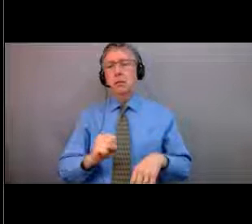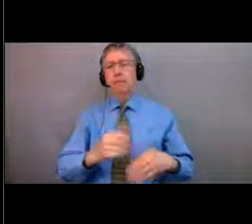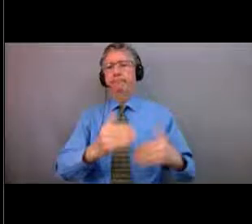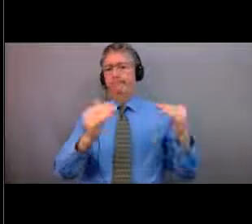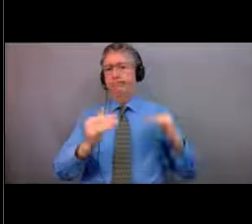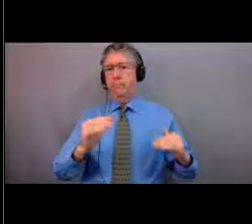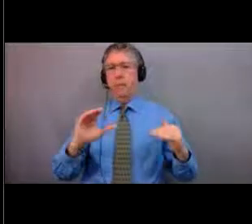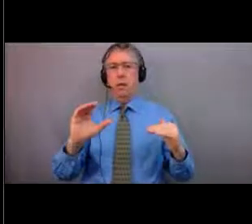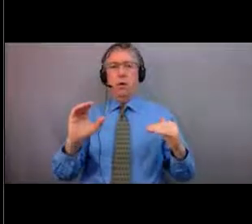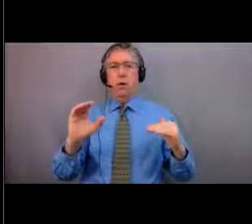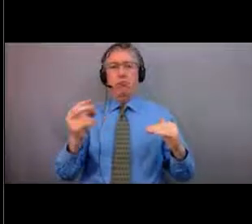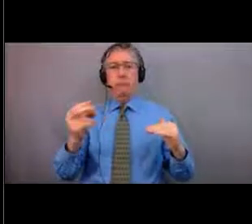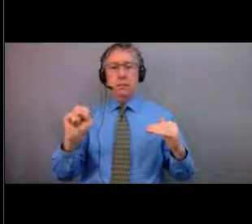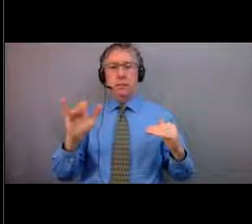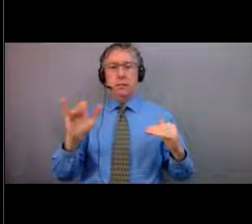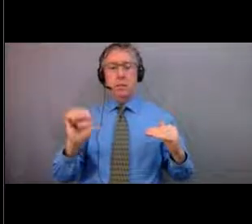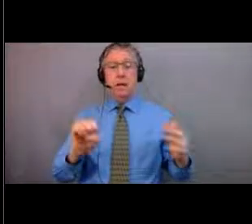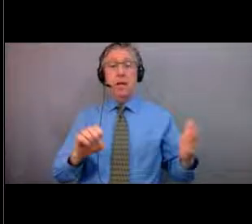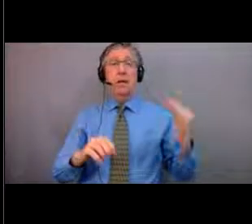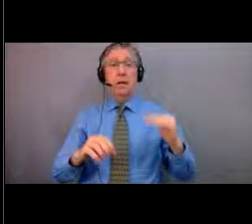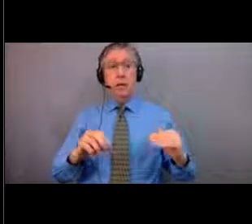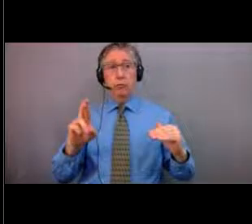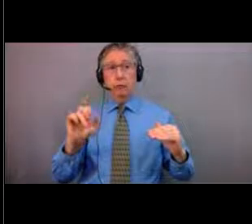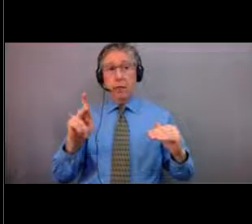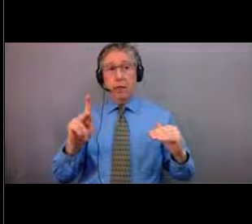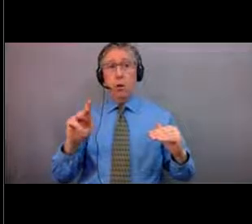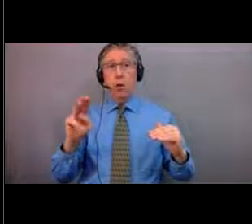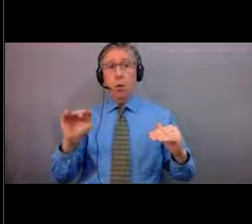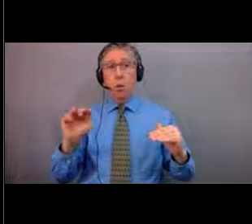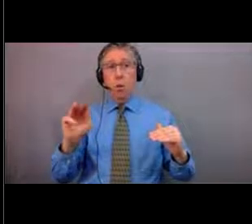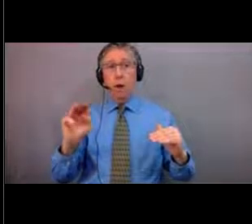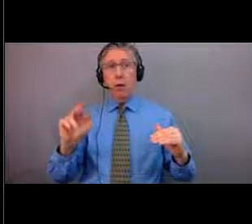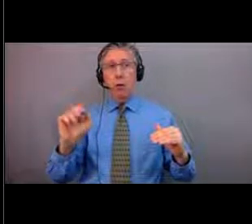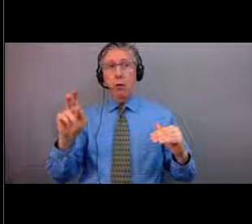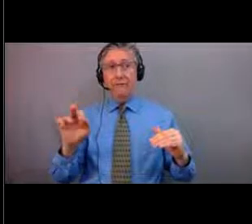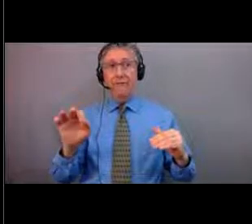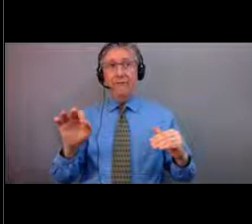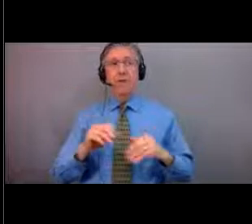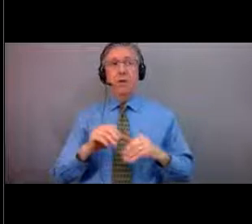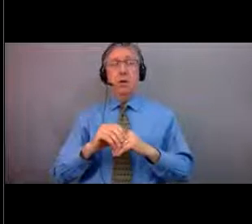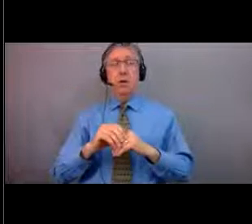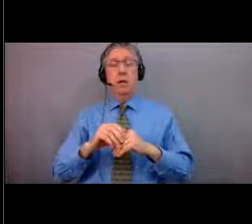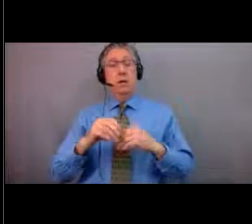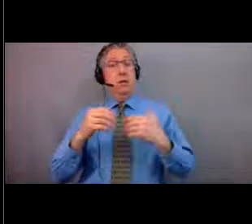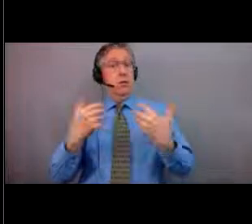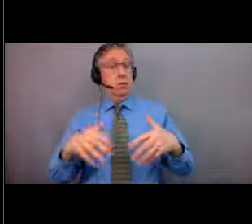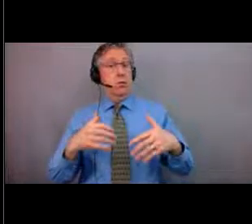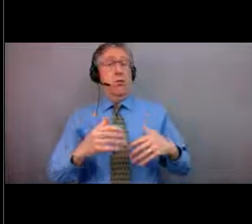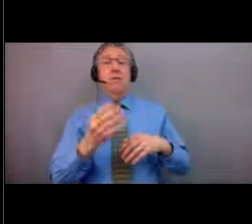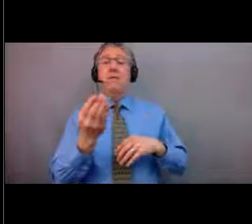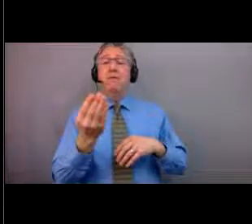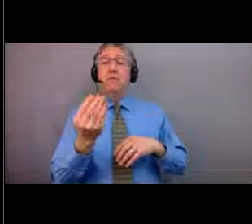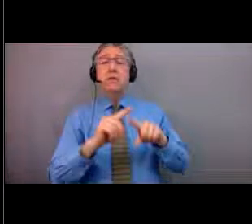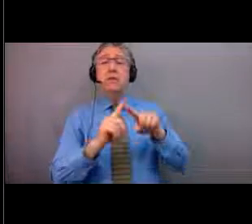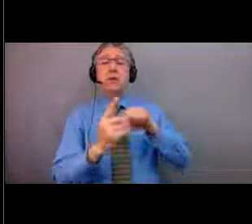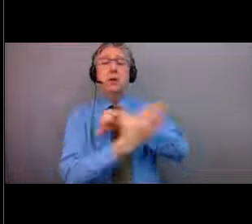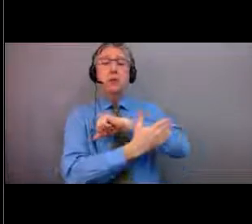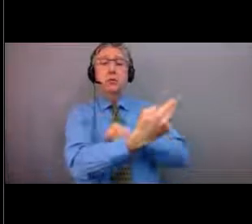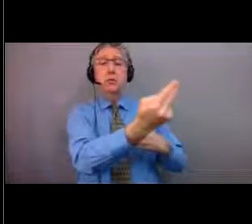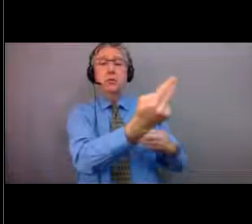Chris Sabine, and Rick Weinikoff, all participating. There are 14 countries involved in this effort